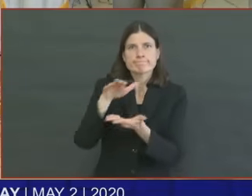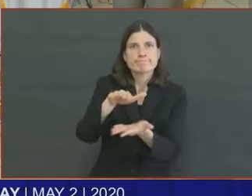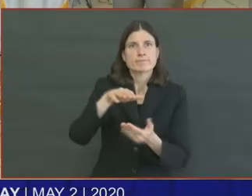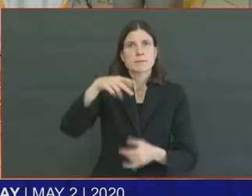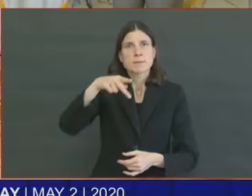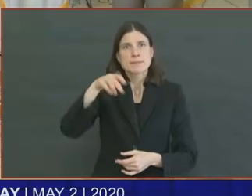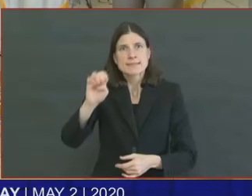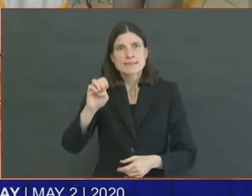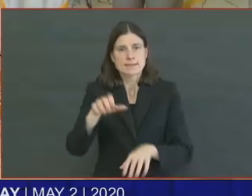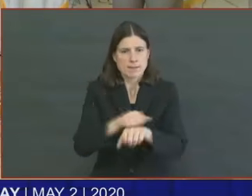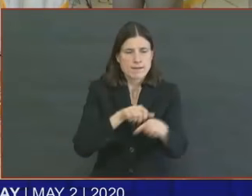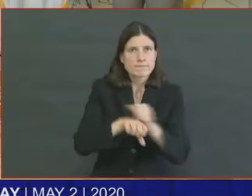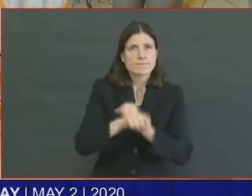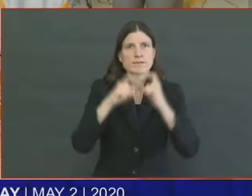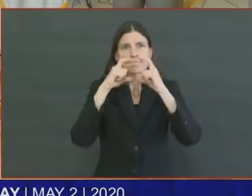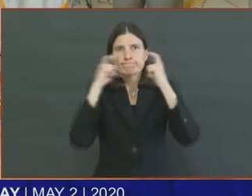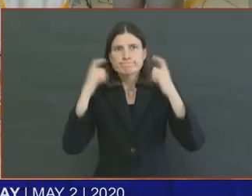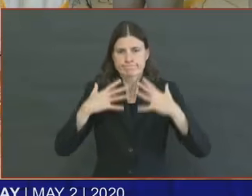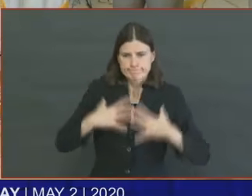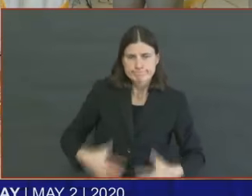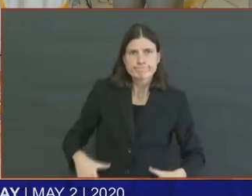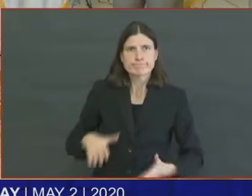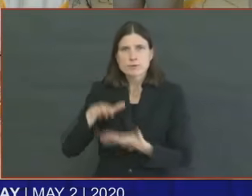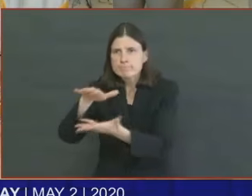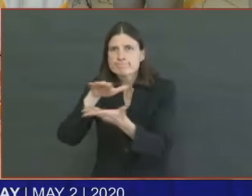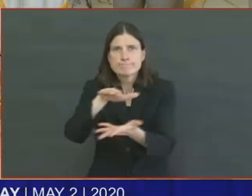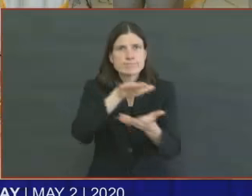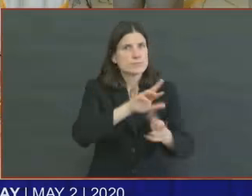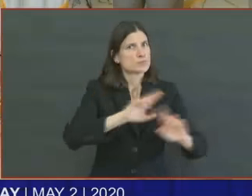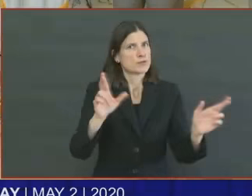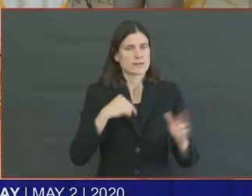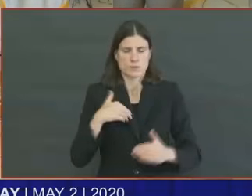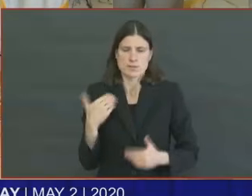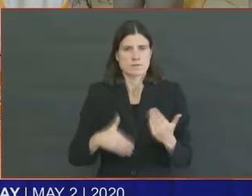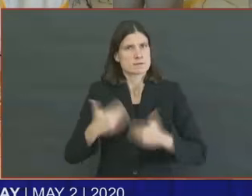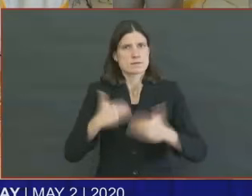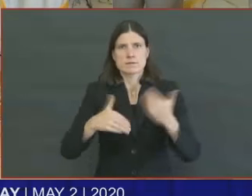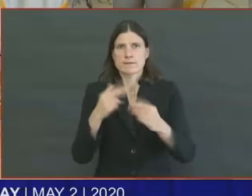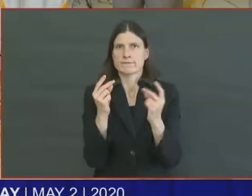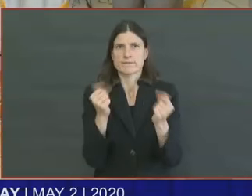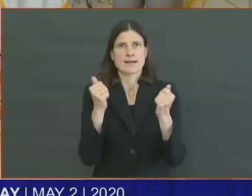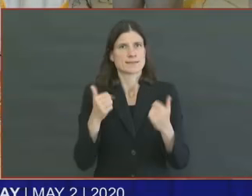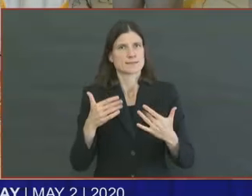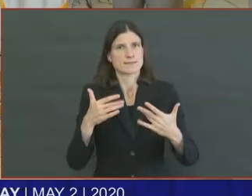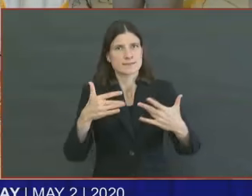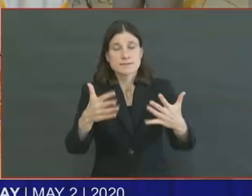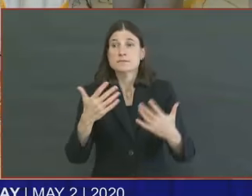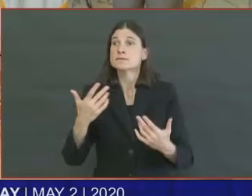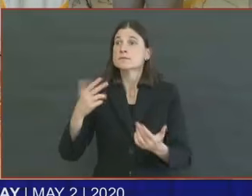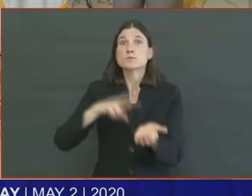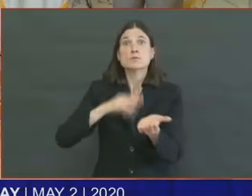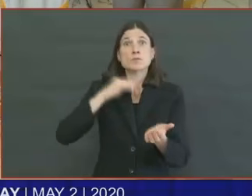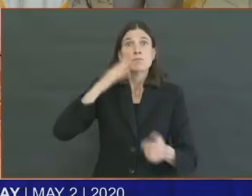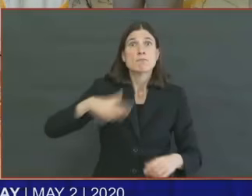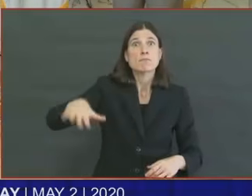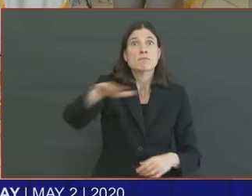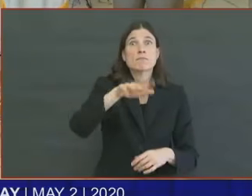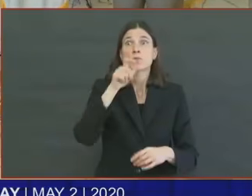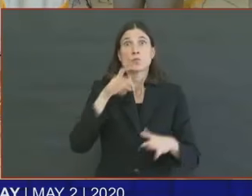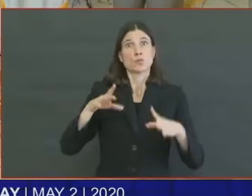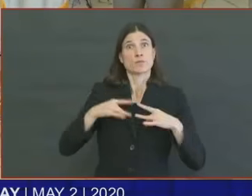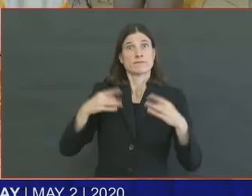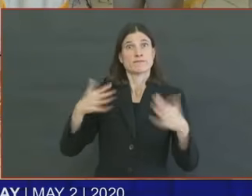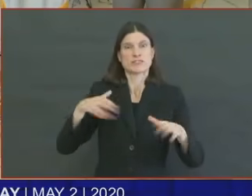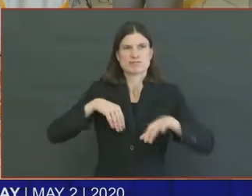and egress specific doors to people who treated the COVID patients. We are really ramping up our efforts for